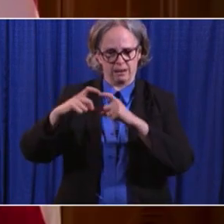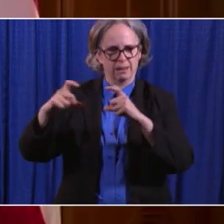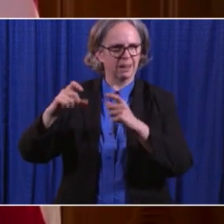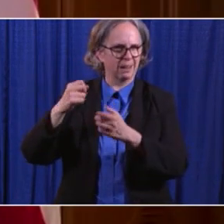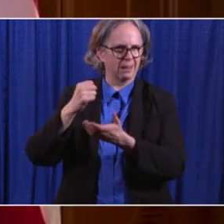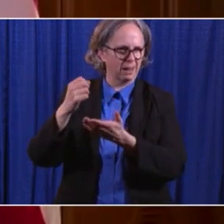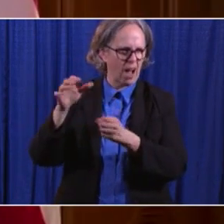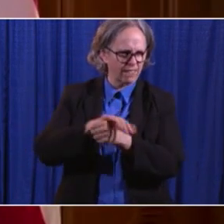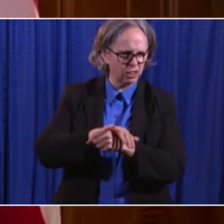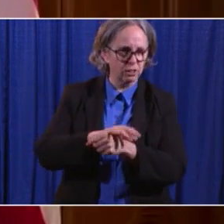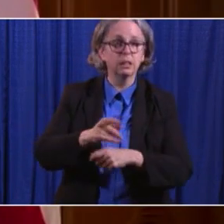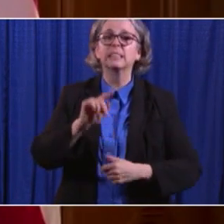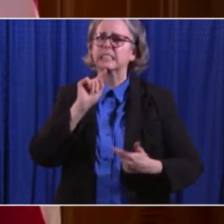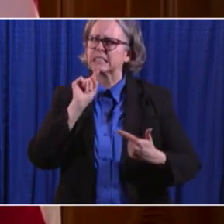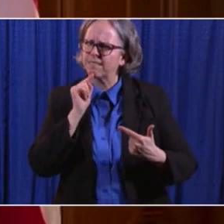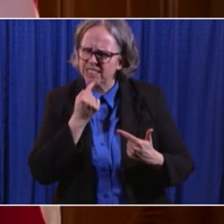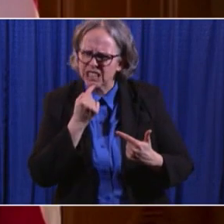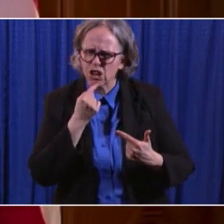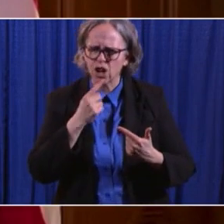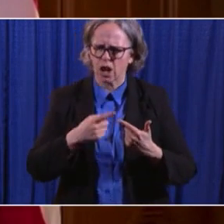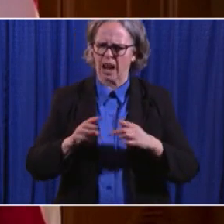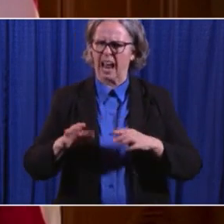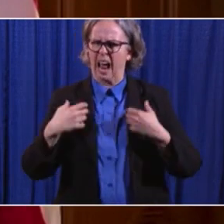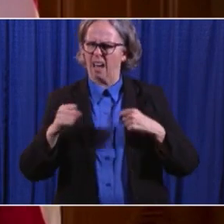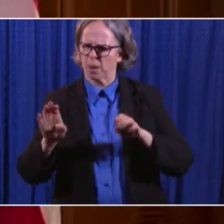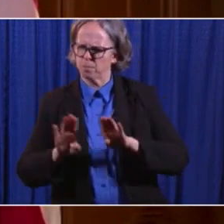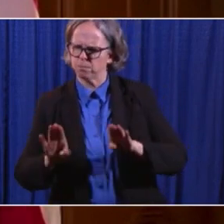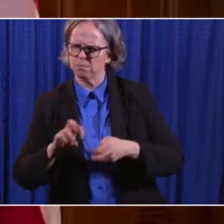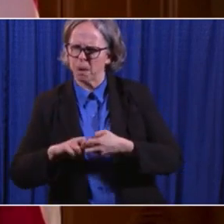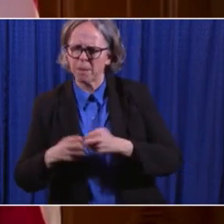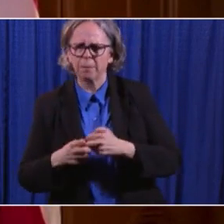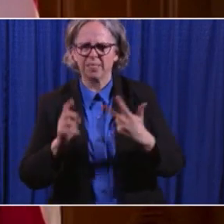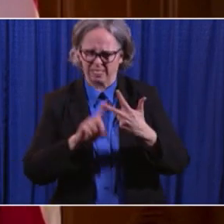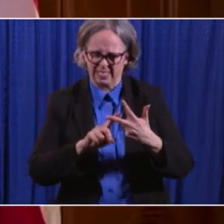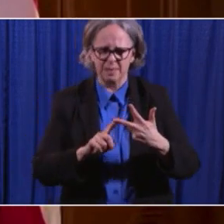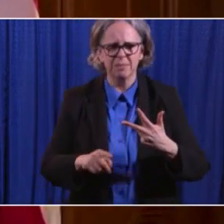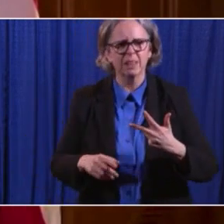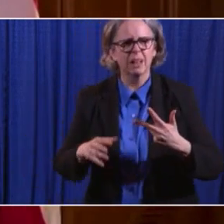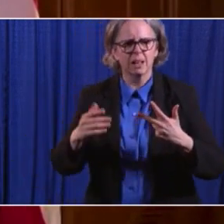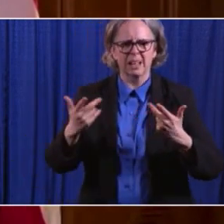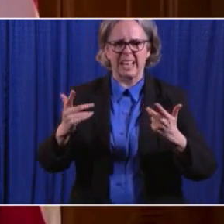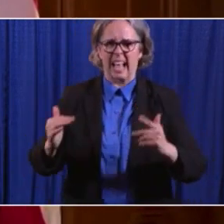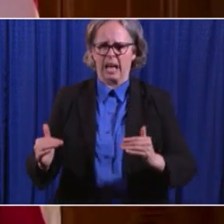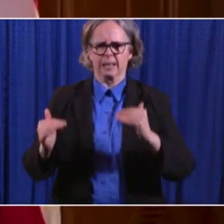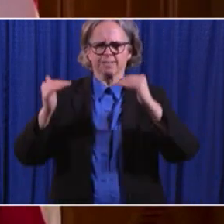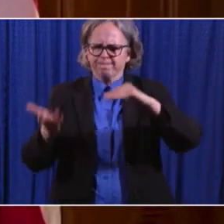require enhanced services. Over the next 10 months,